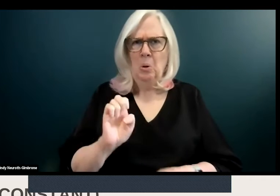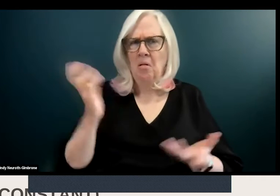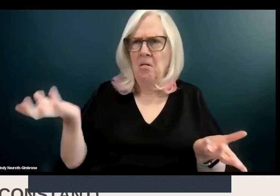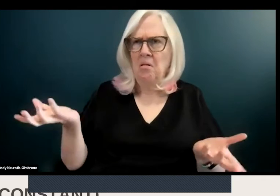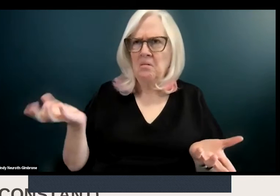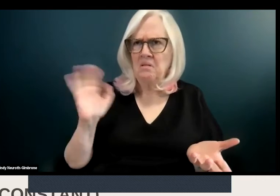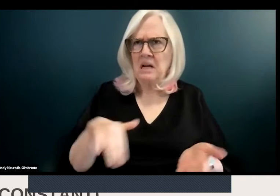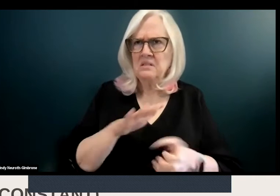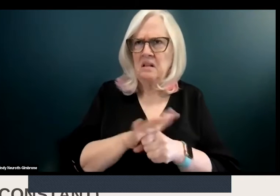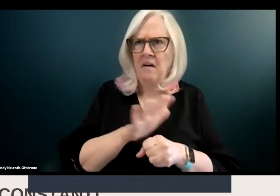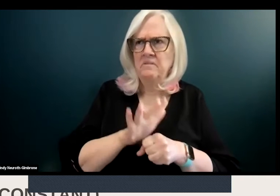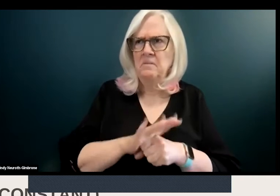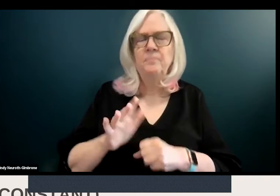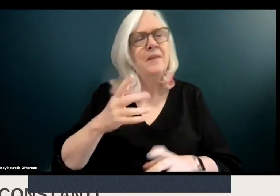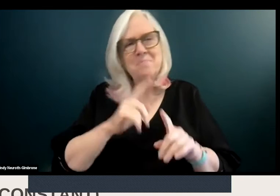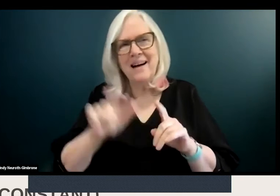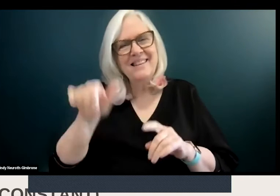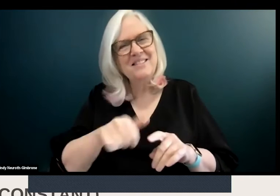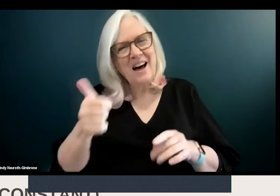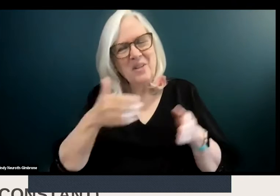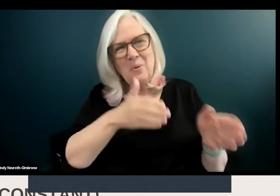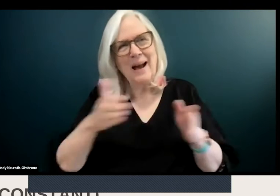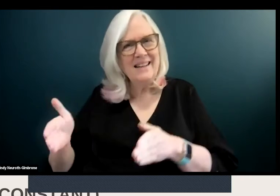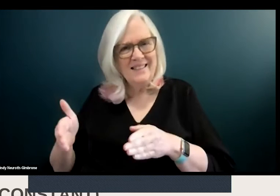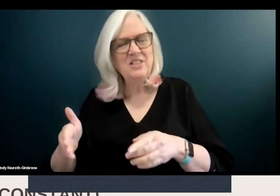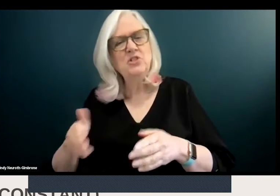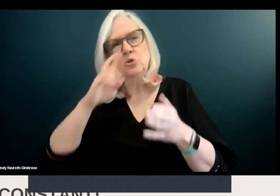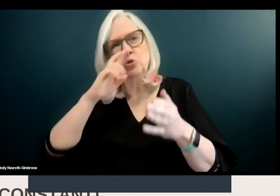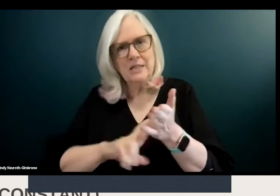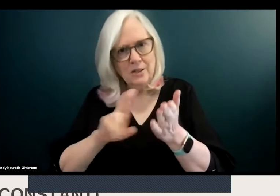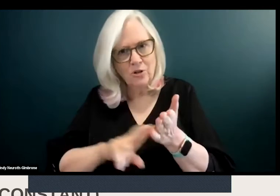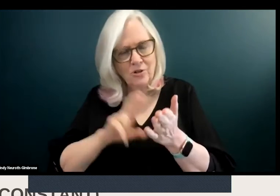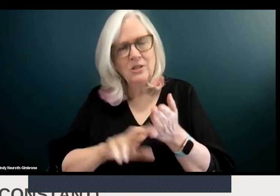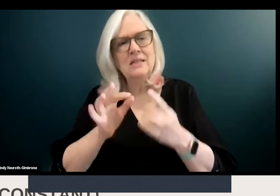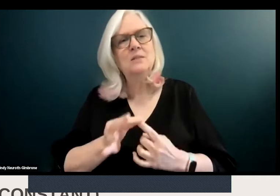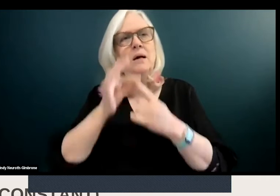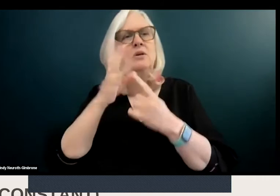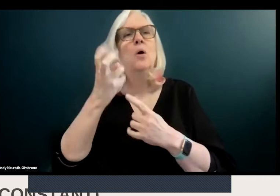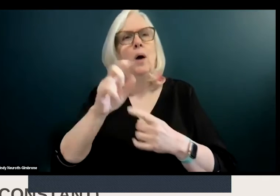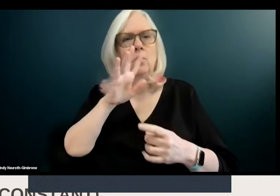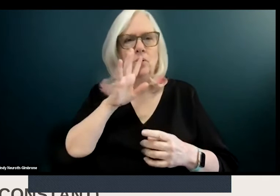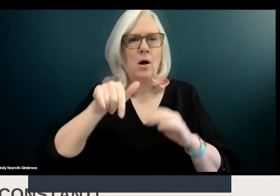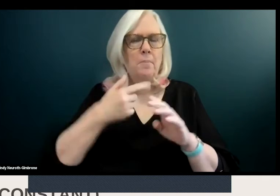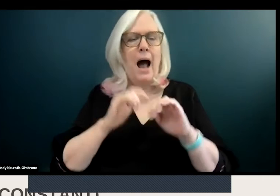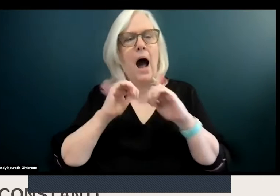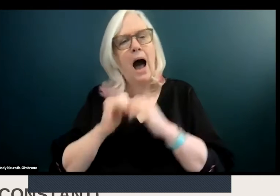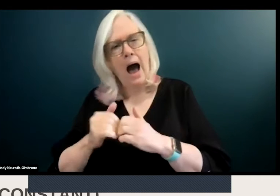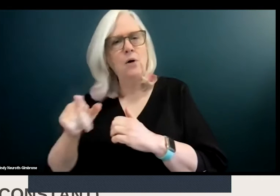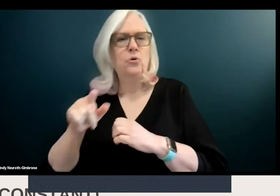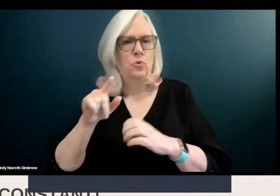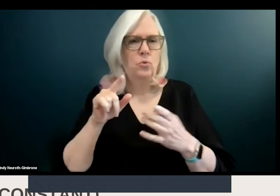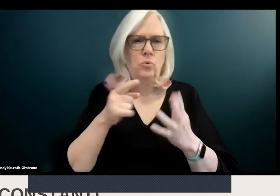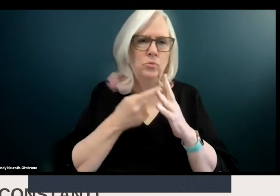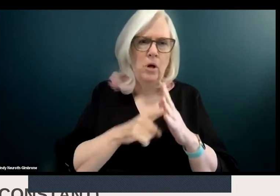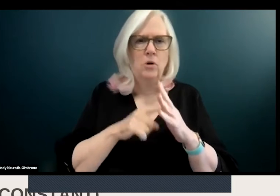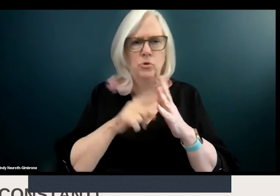finding sources, especially when we get to that side of evaluating information, which I think is really powerful to a lot of our students when they start to